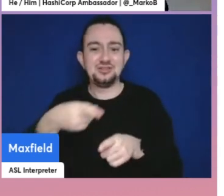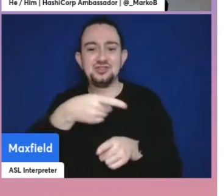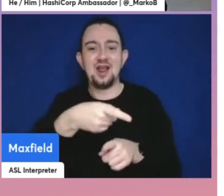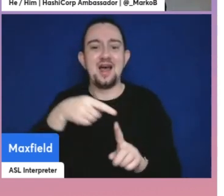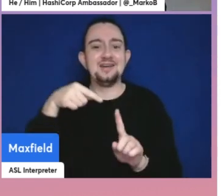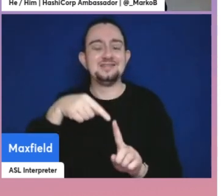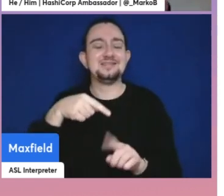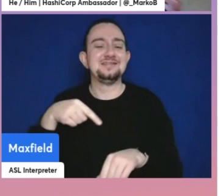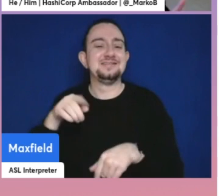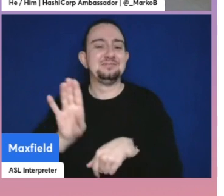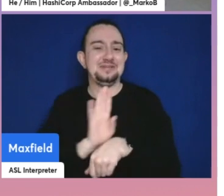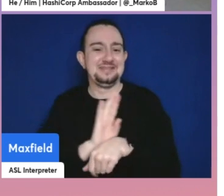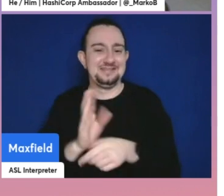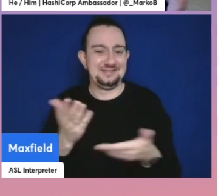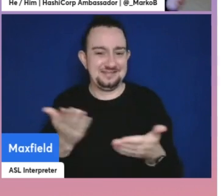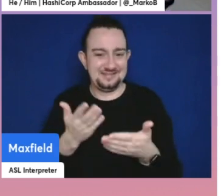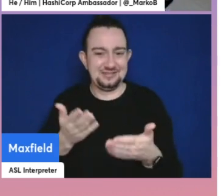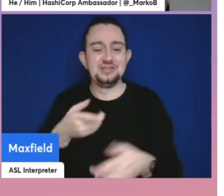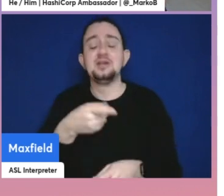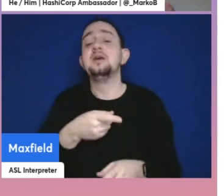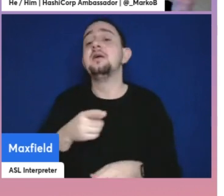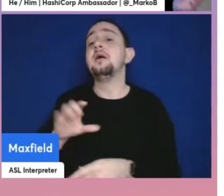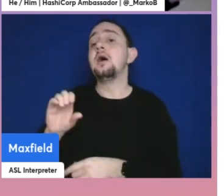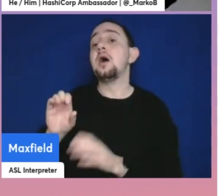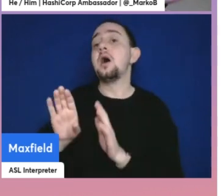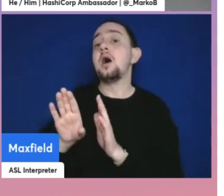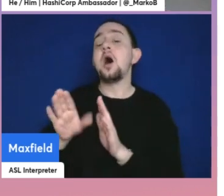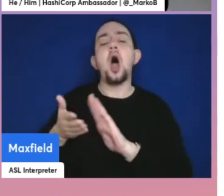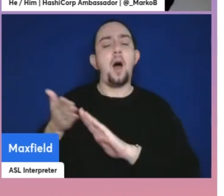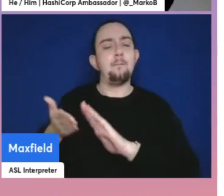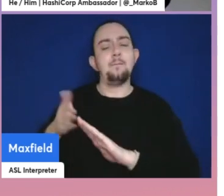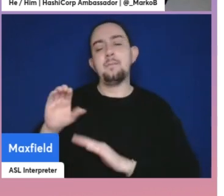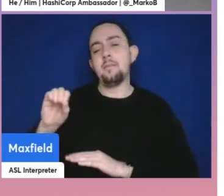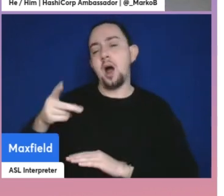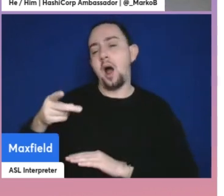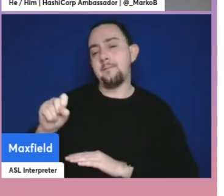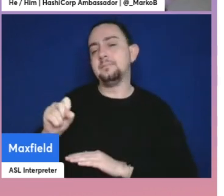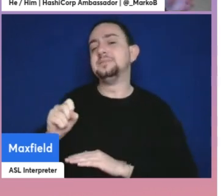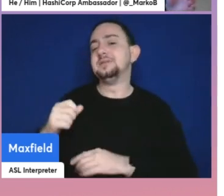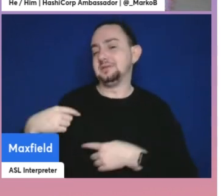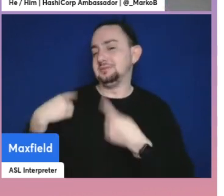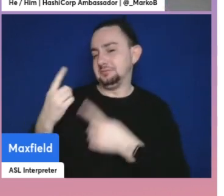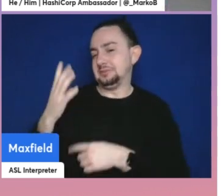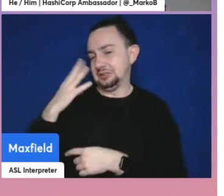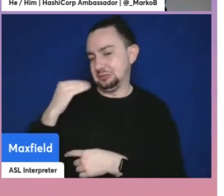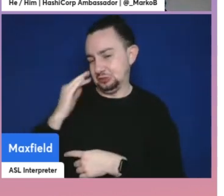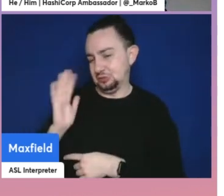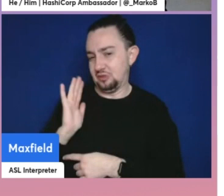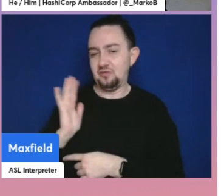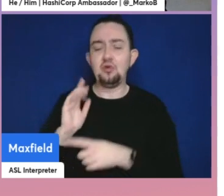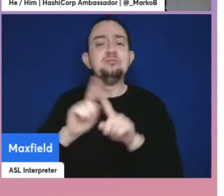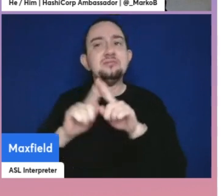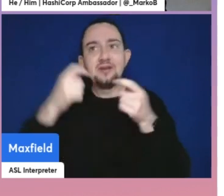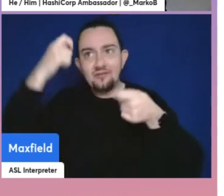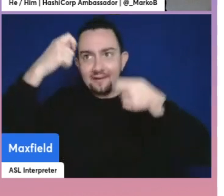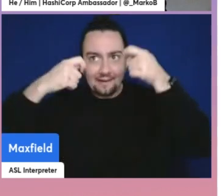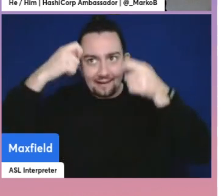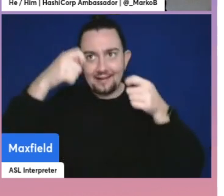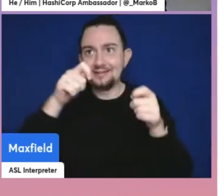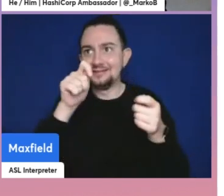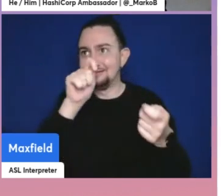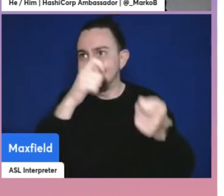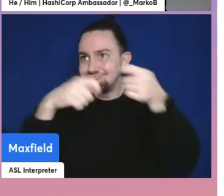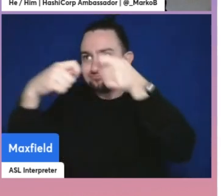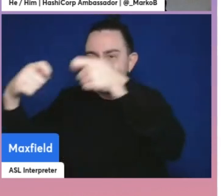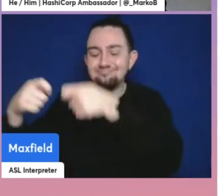I come from an ops background, so I wore different hats through my career. So I was